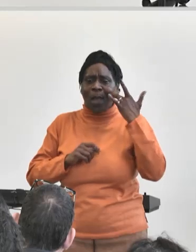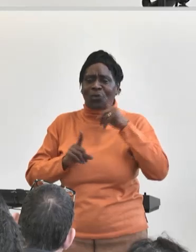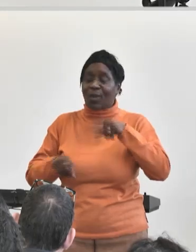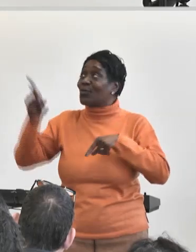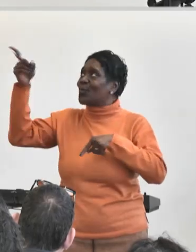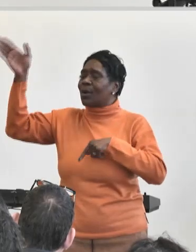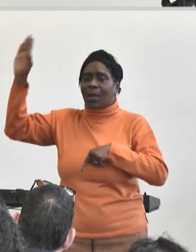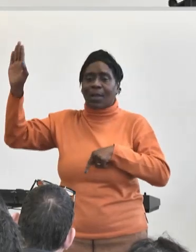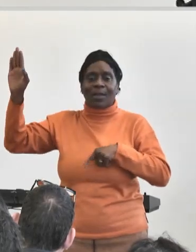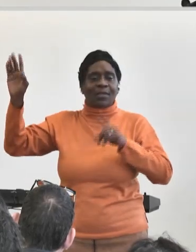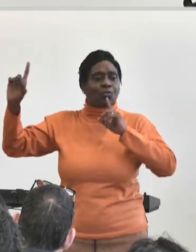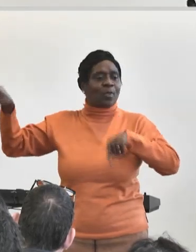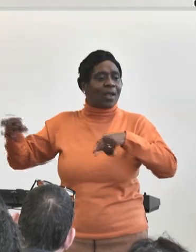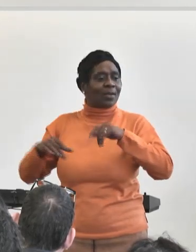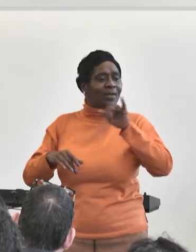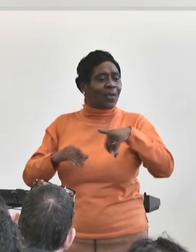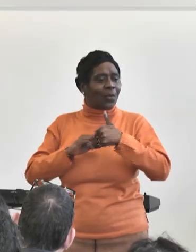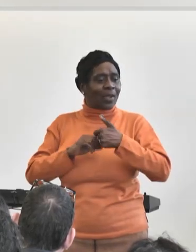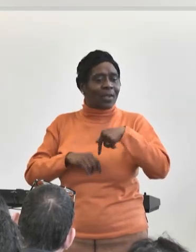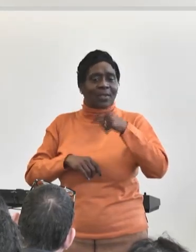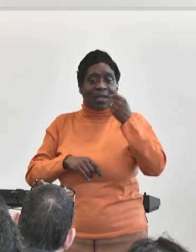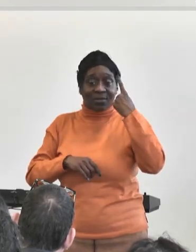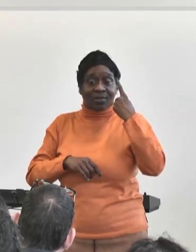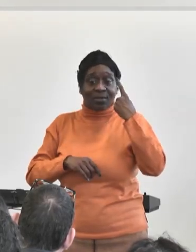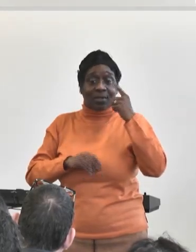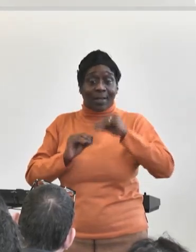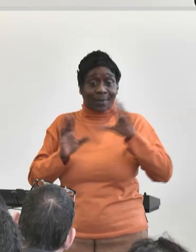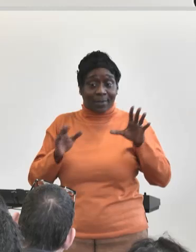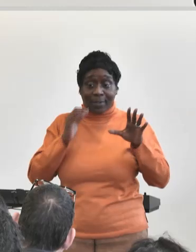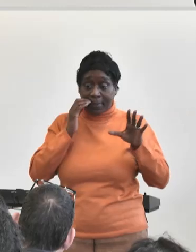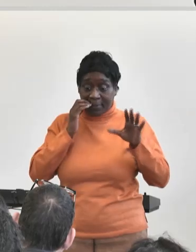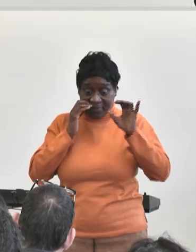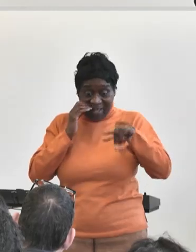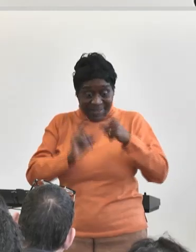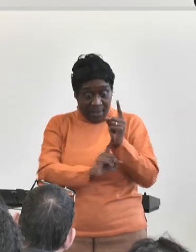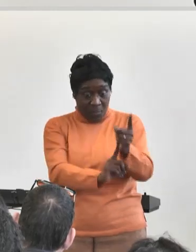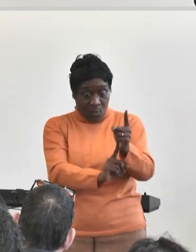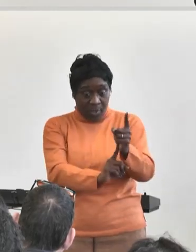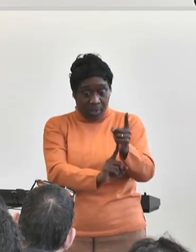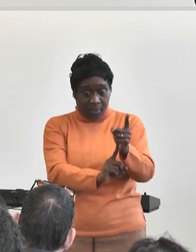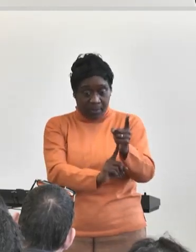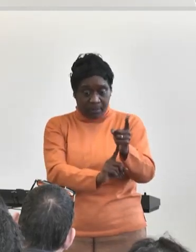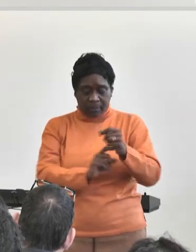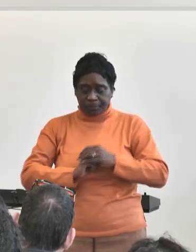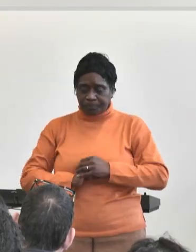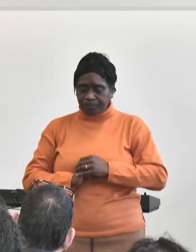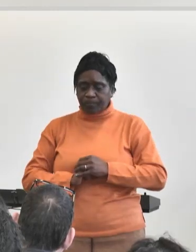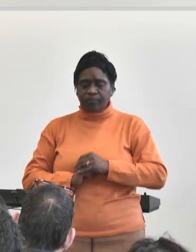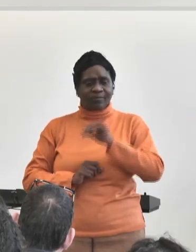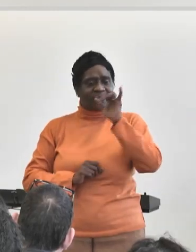así? They responded like that because they understood, respondieron así porque entendían, in that moment, que en ese momento, that